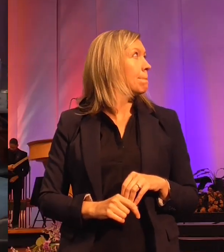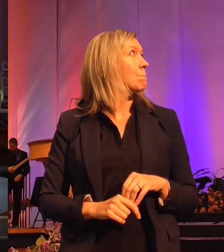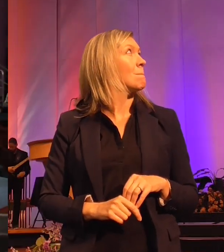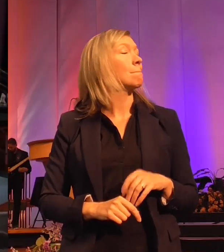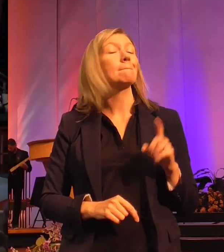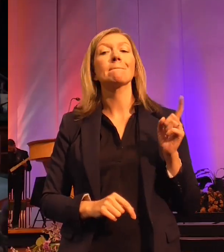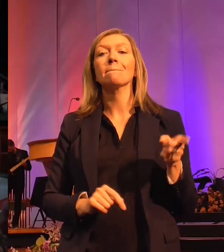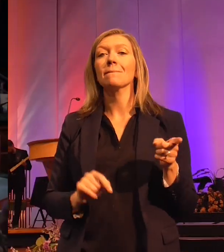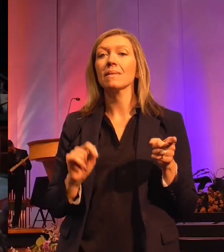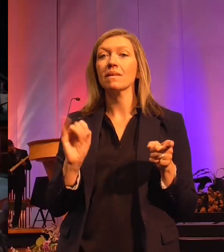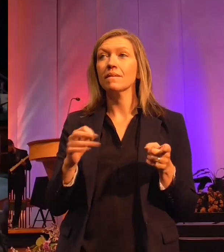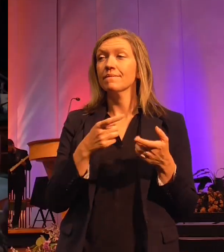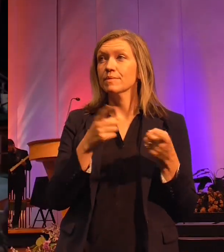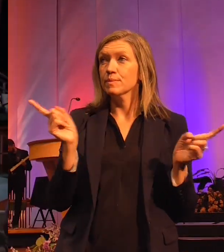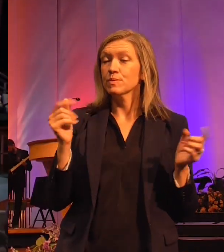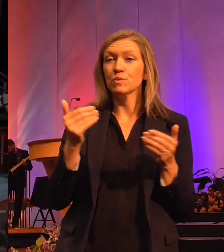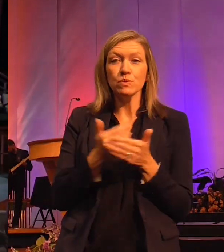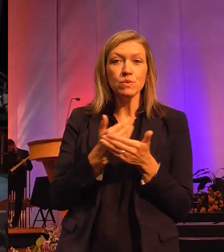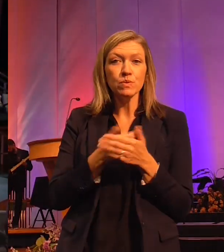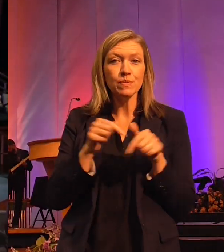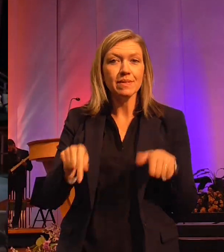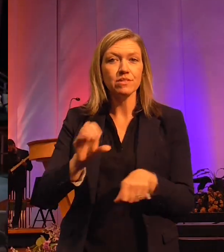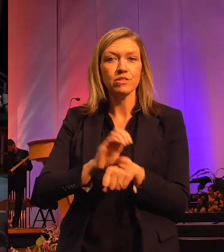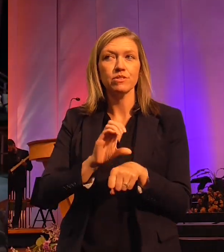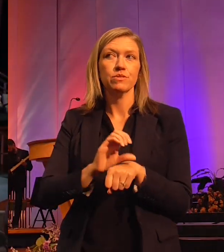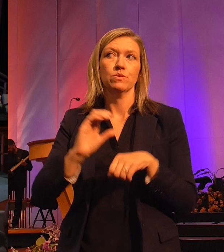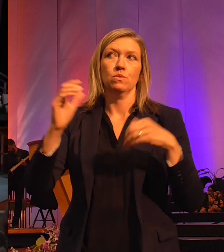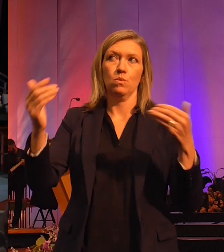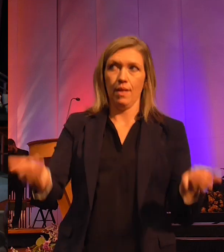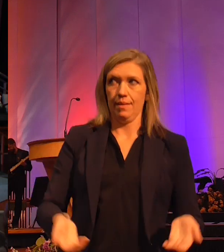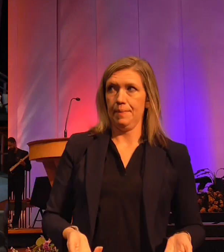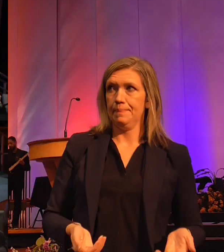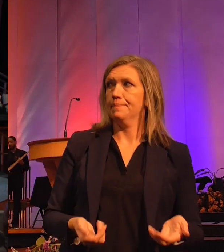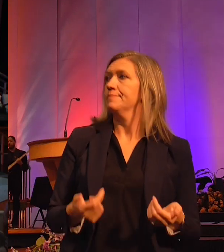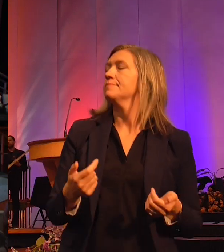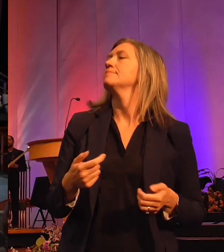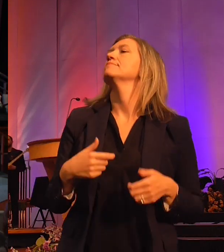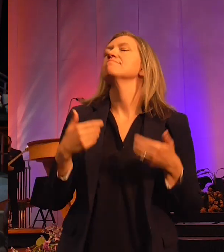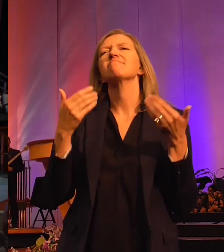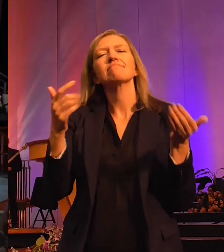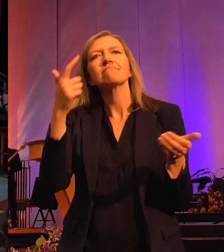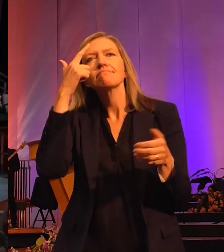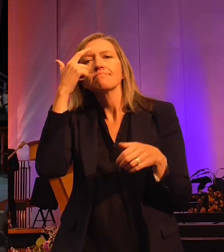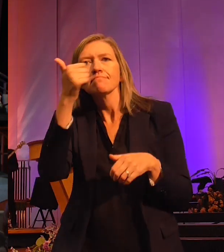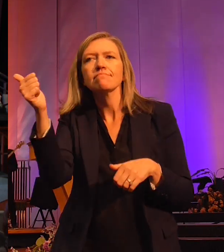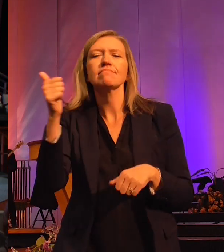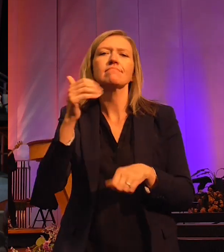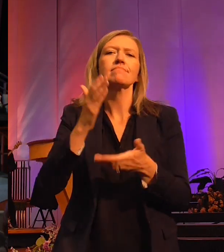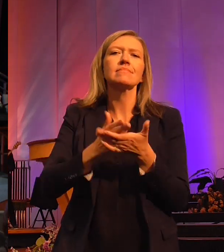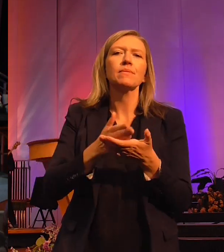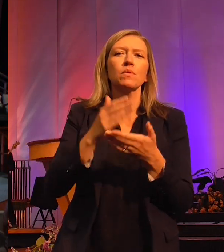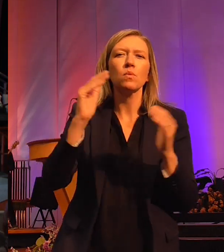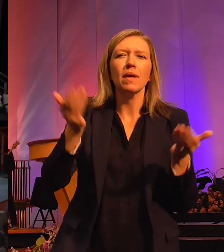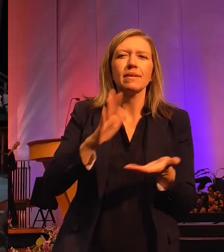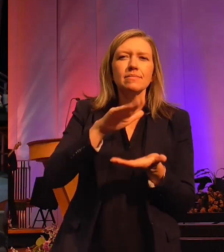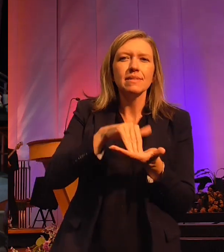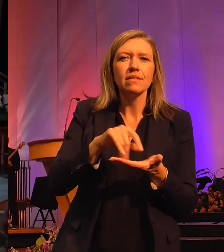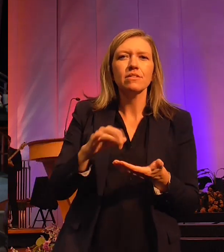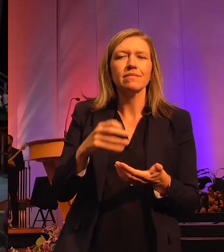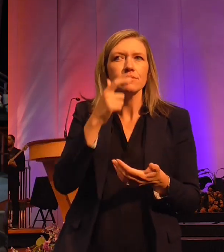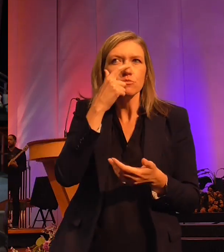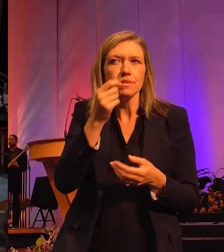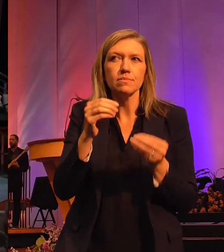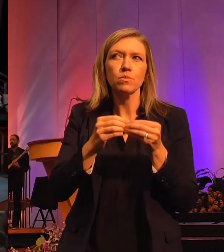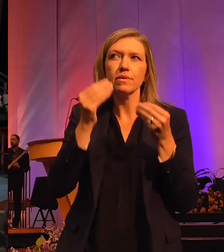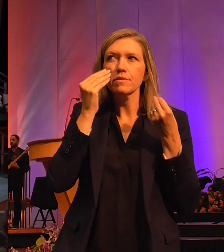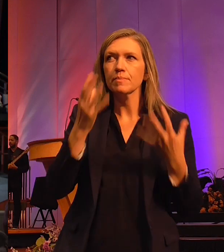And if you are new to Mile High Church, welcome. Feel free to stop by the Welcome Center if you would like to gather more information about who we